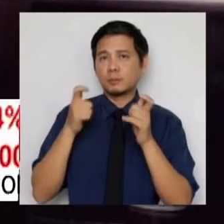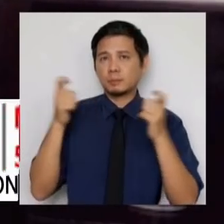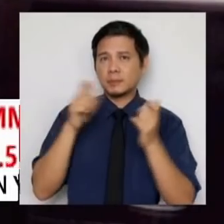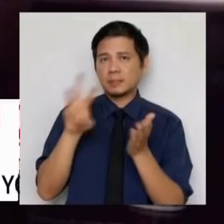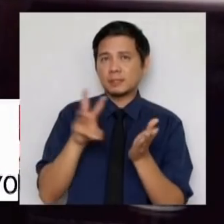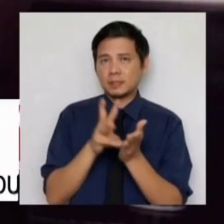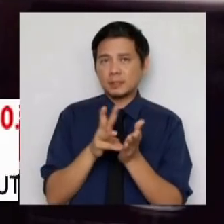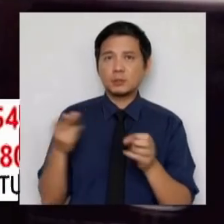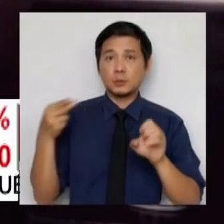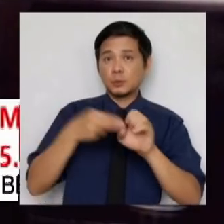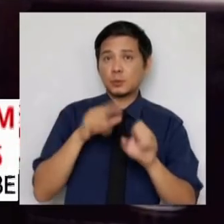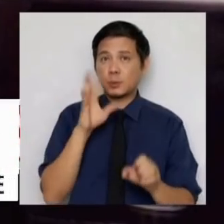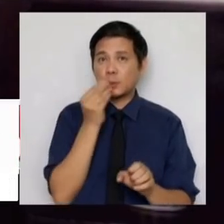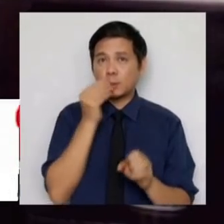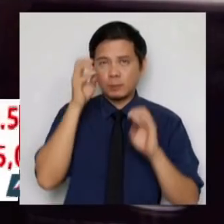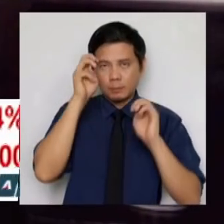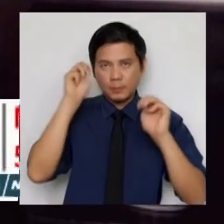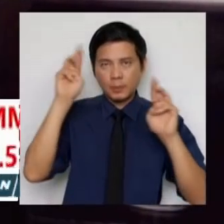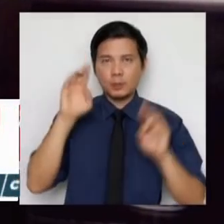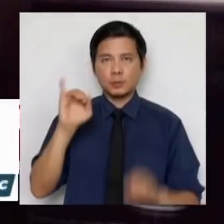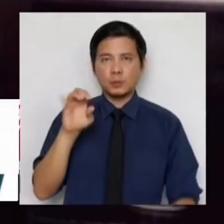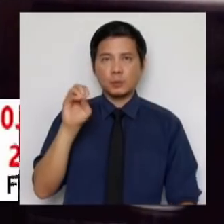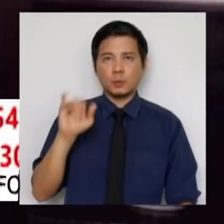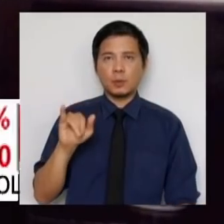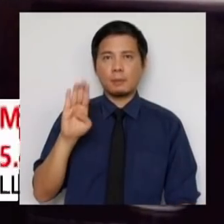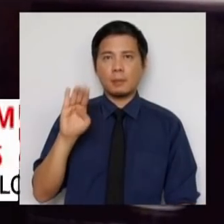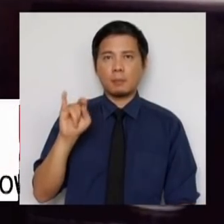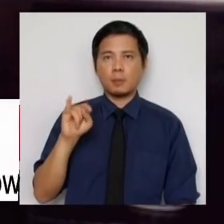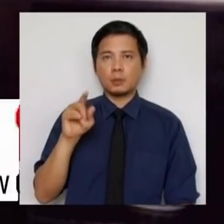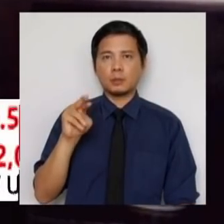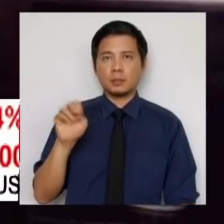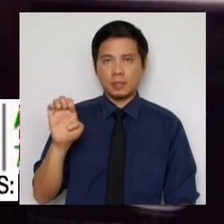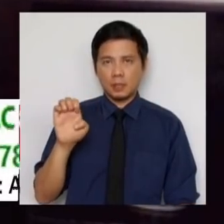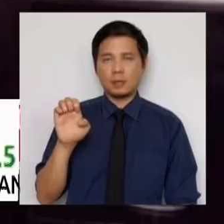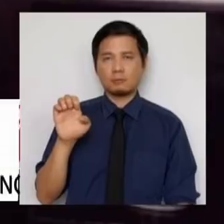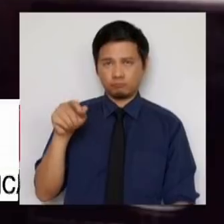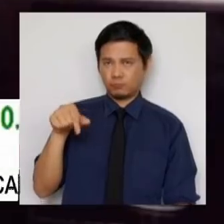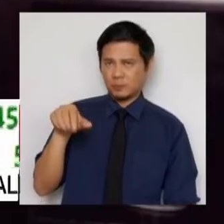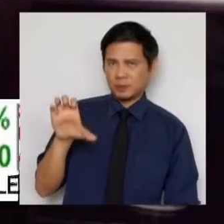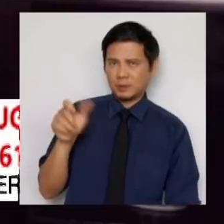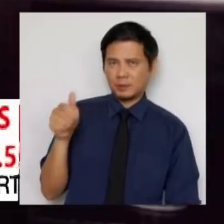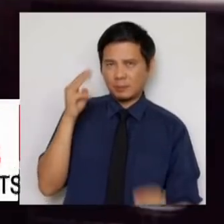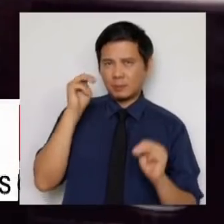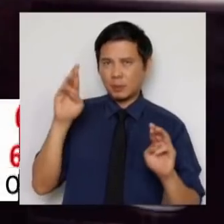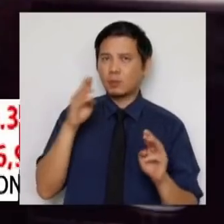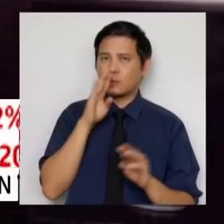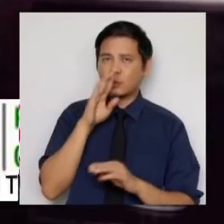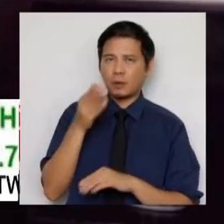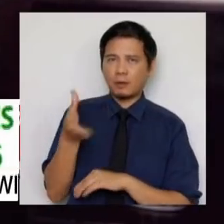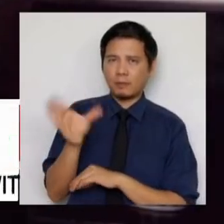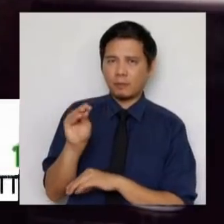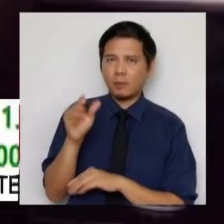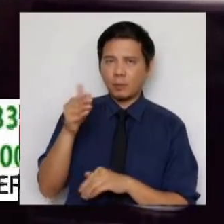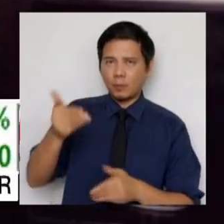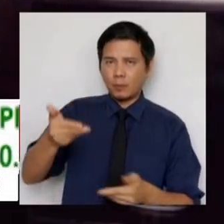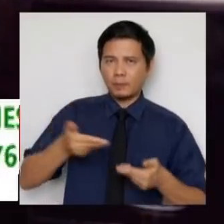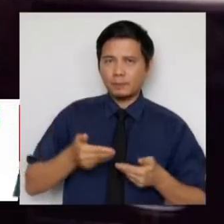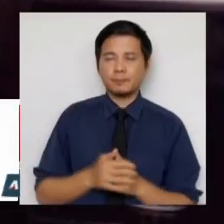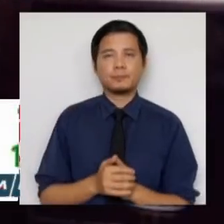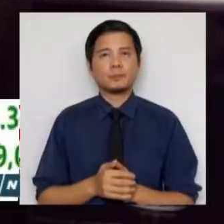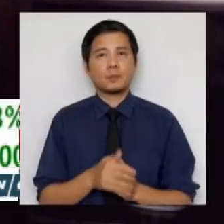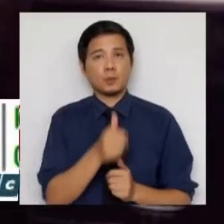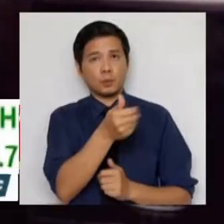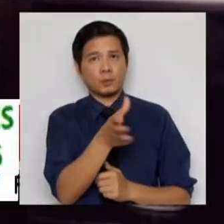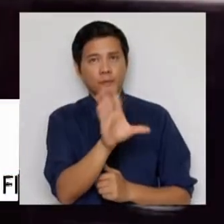Joy Belmonte. She's mayor of Quezon City. Mayor Belmonte, good afternoon to you, and welcome to the program. Good afternoon,